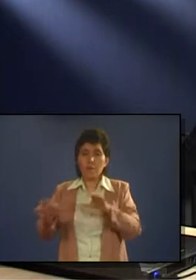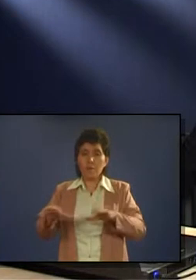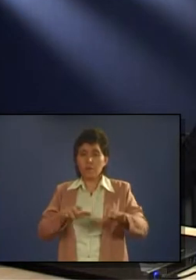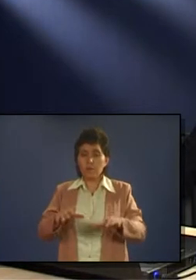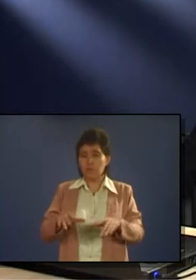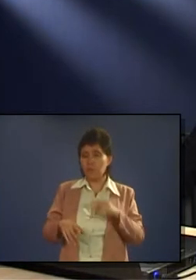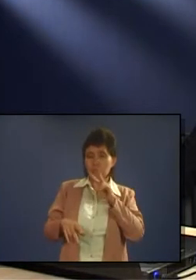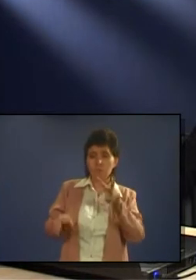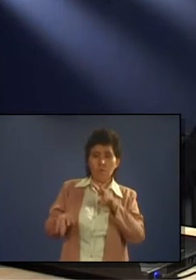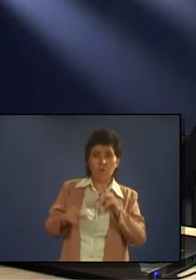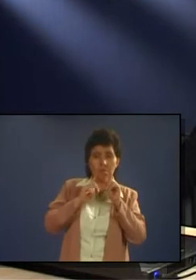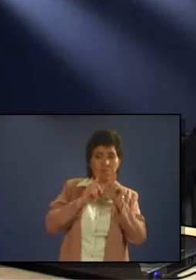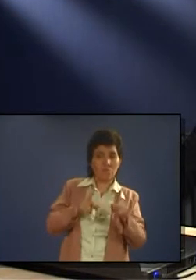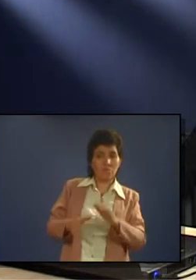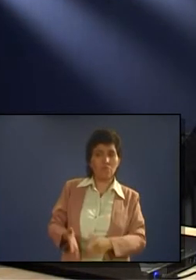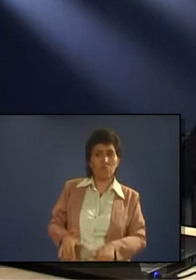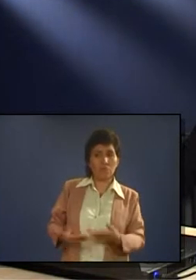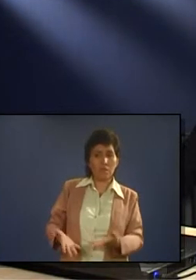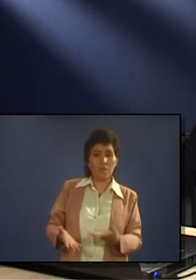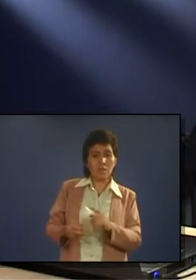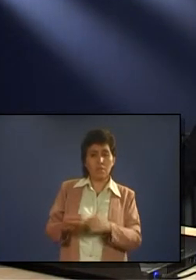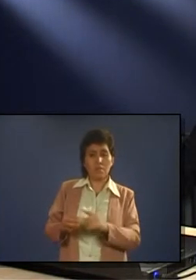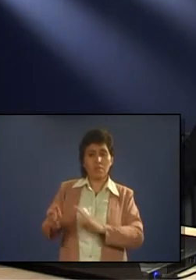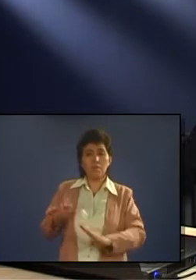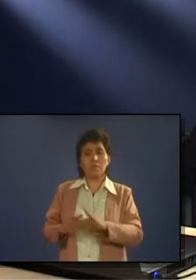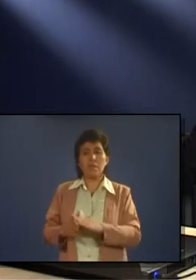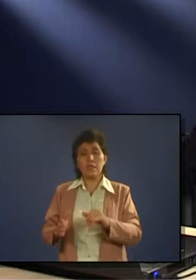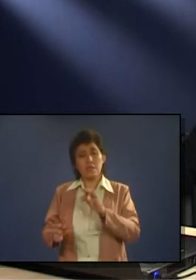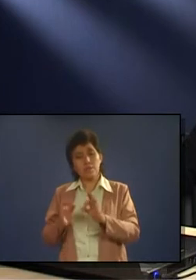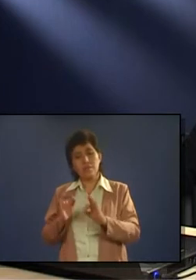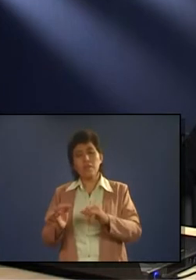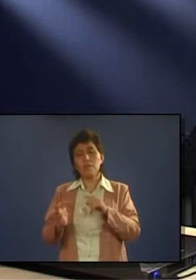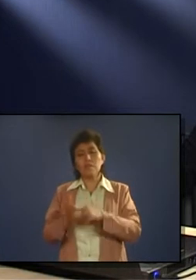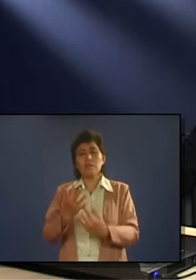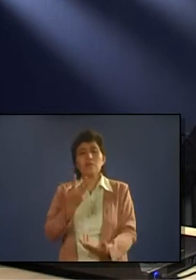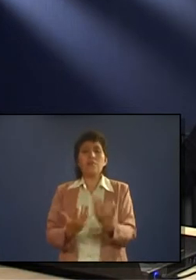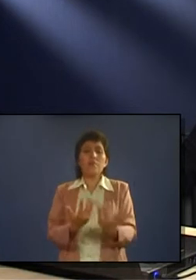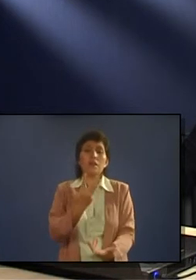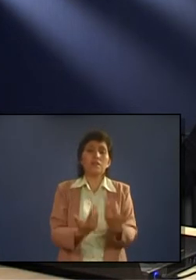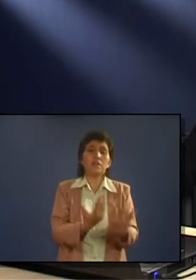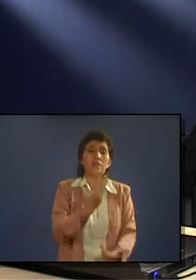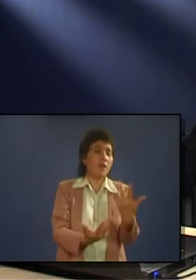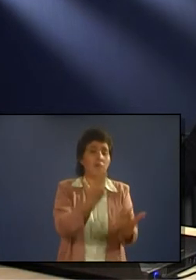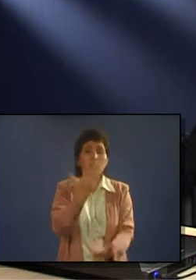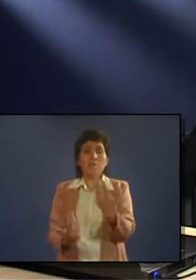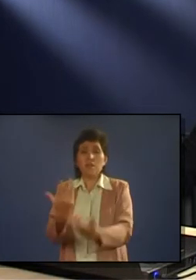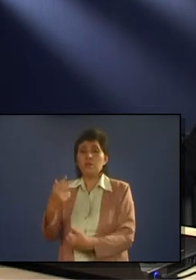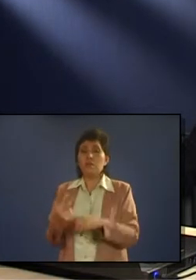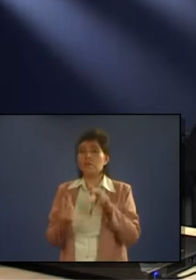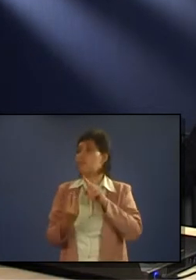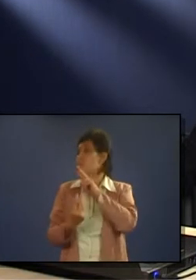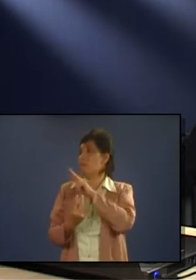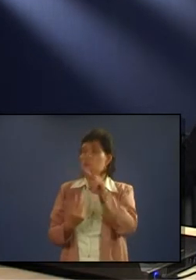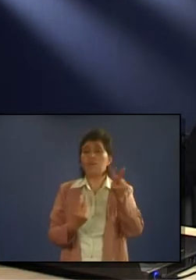Now, if there is a fire happening, if you say fire, fire, and you look around you, the first thing you would not run,